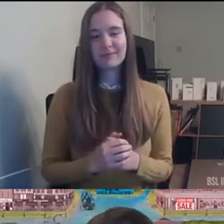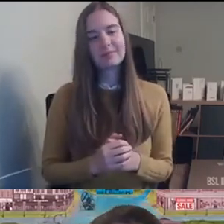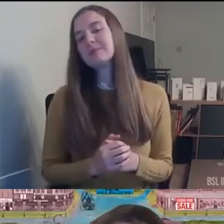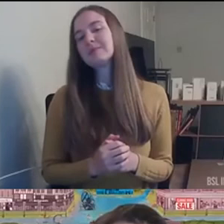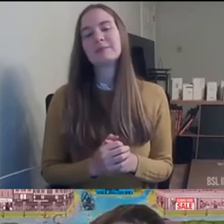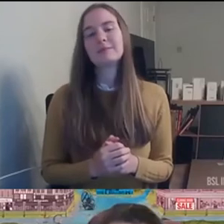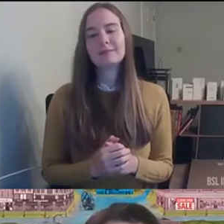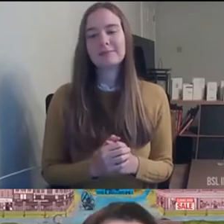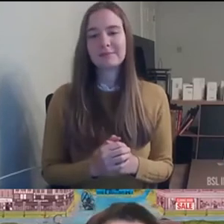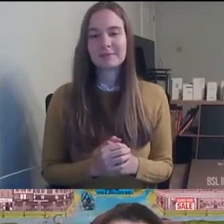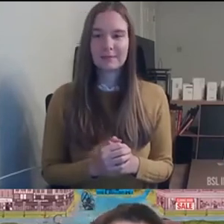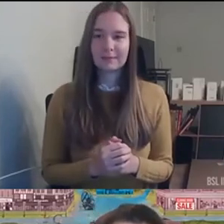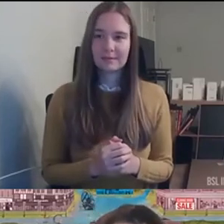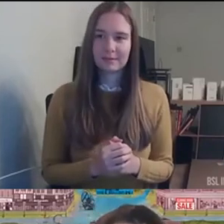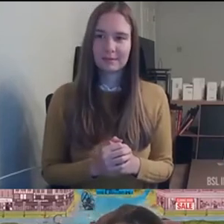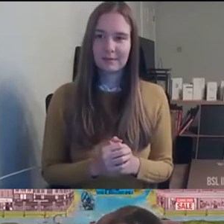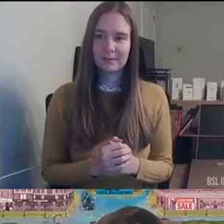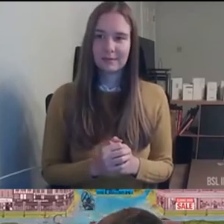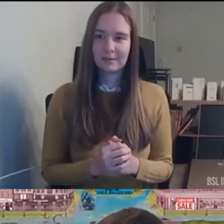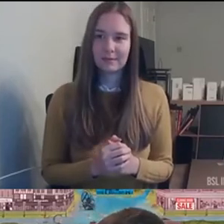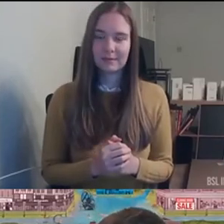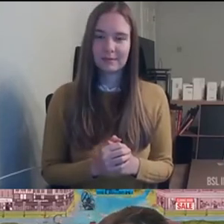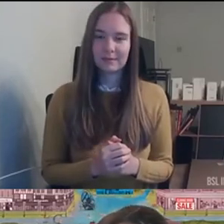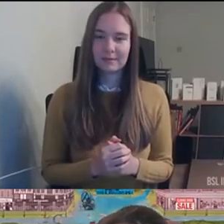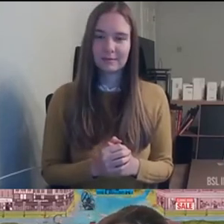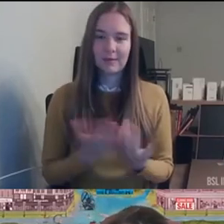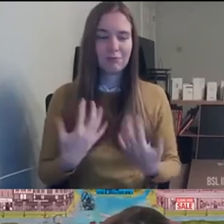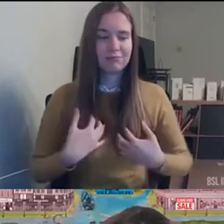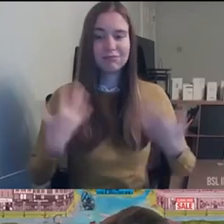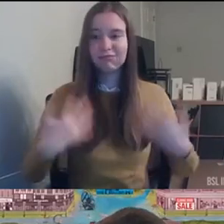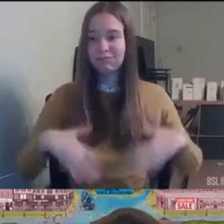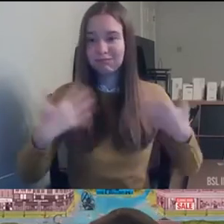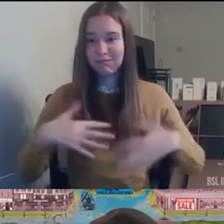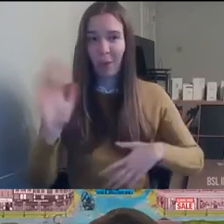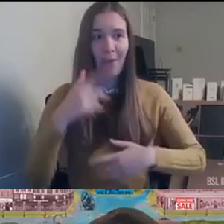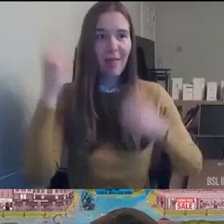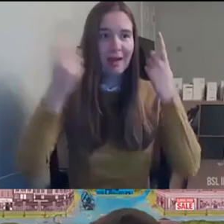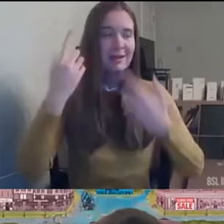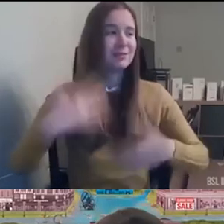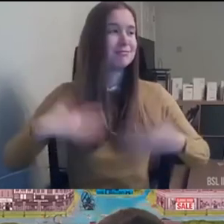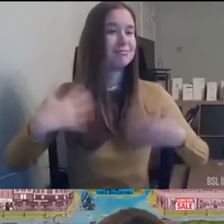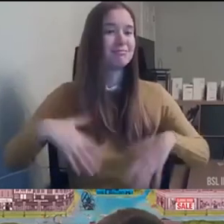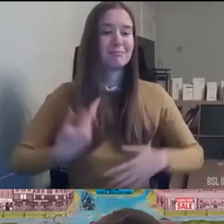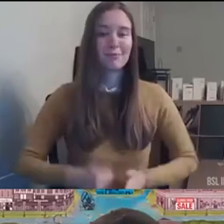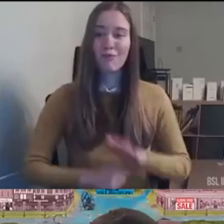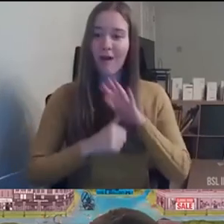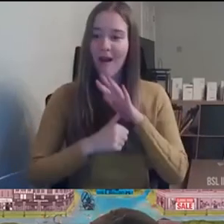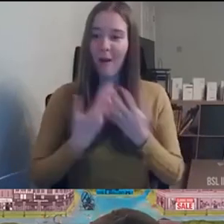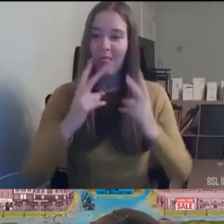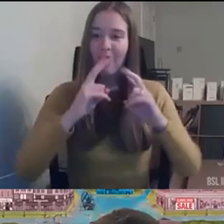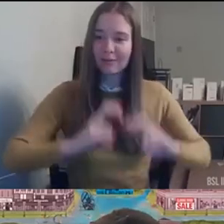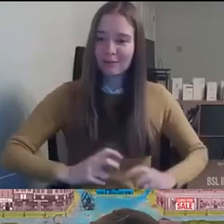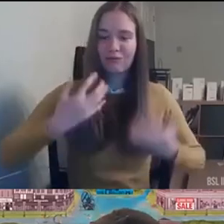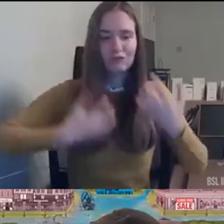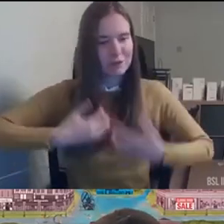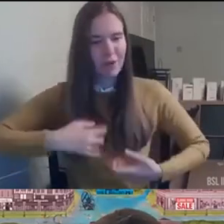I mean, I'm just completely blown away by all the ideas and excitement, research and thought that have gone